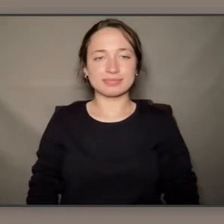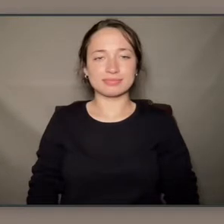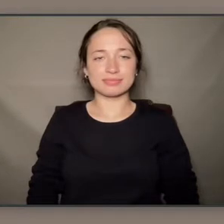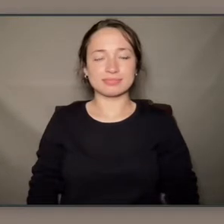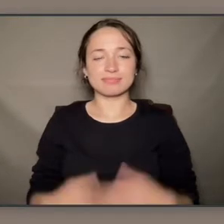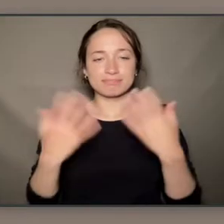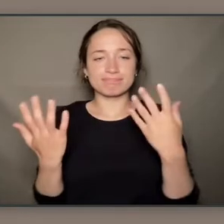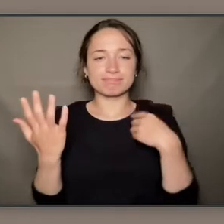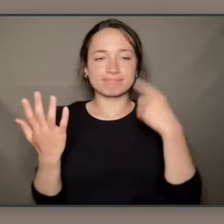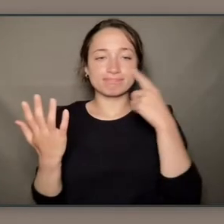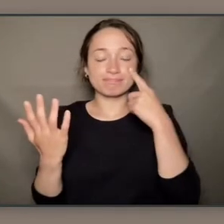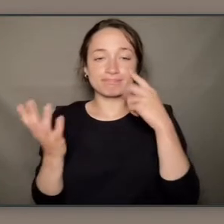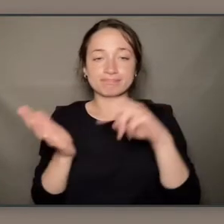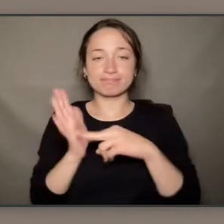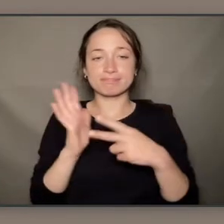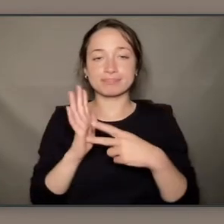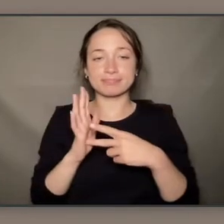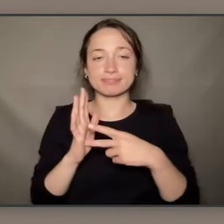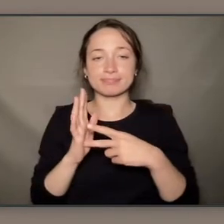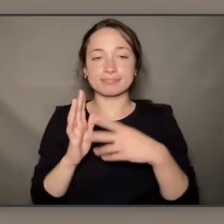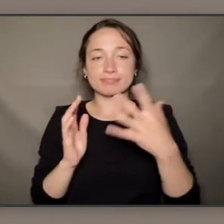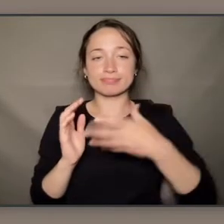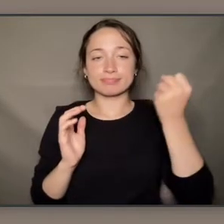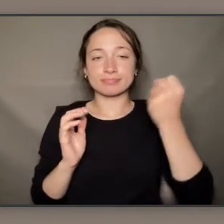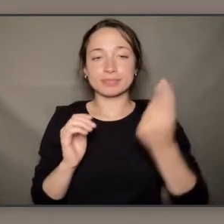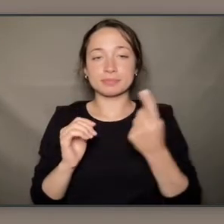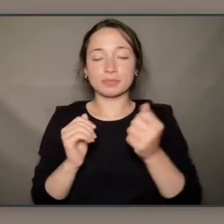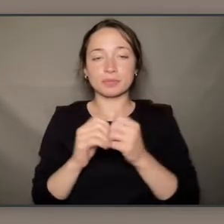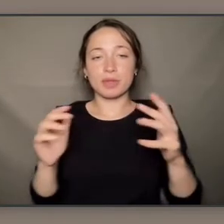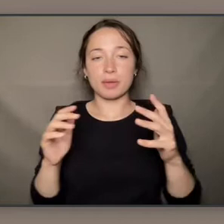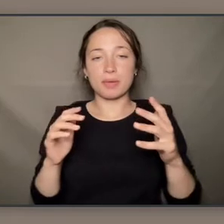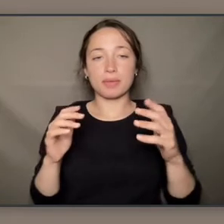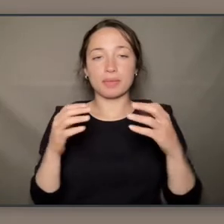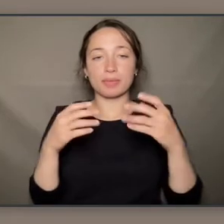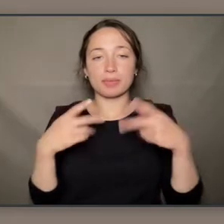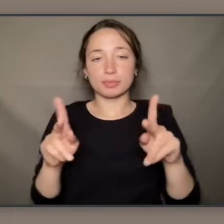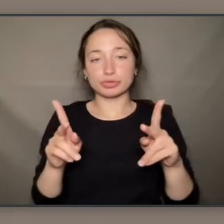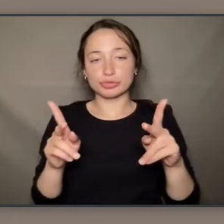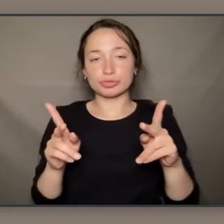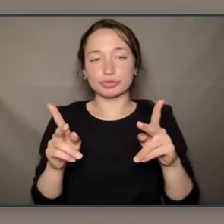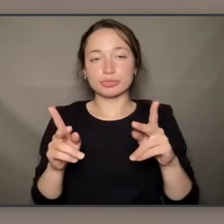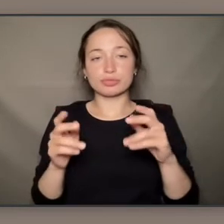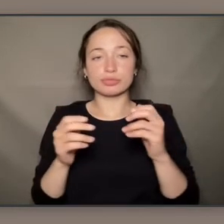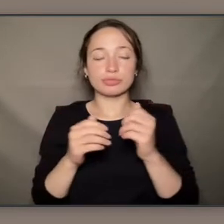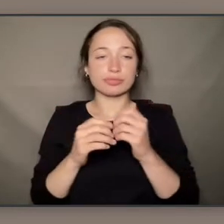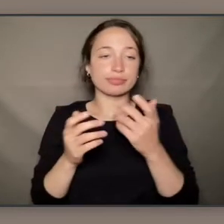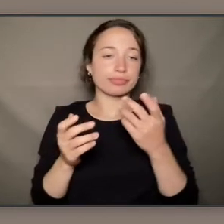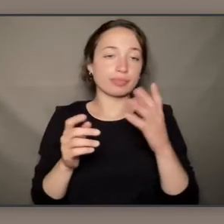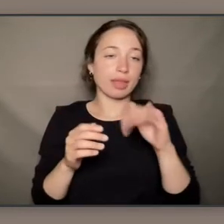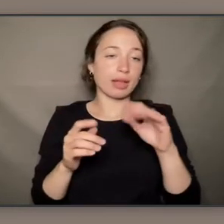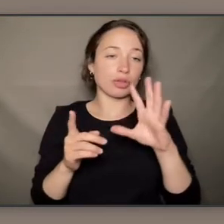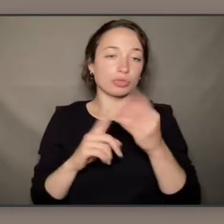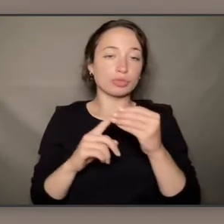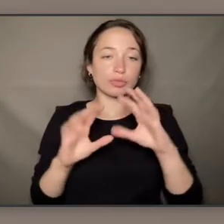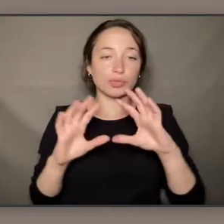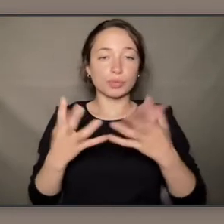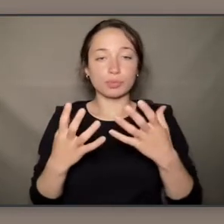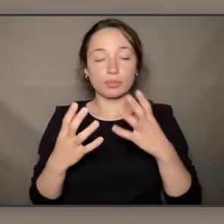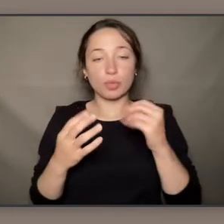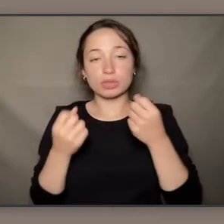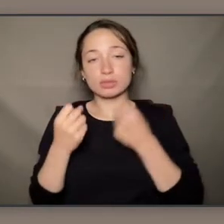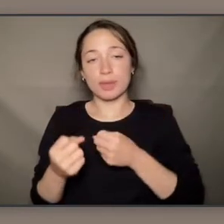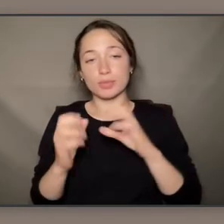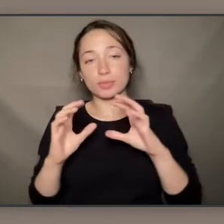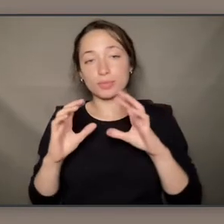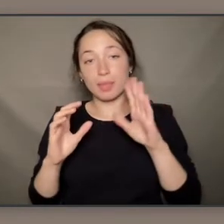Well, I think it is taking off something without permission from a cultural group by a dominant